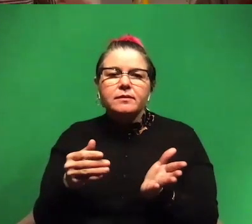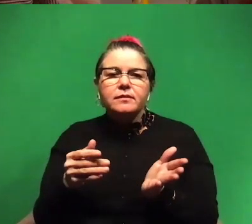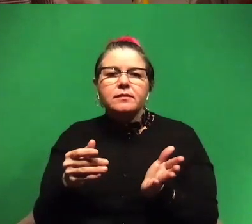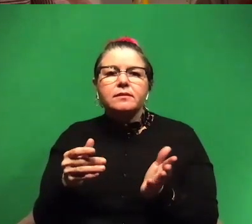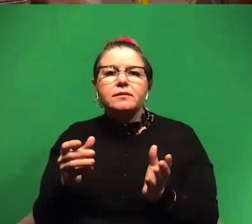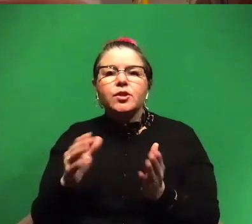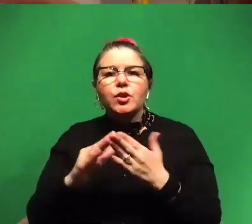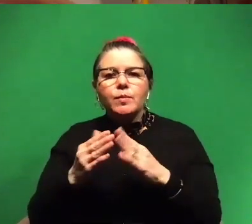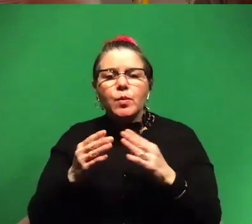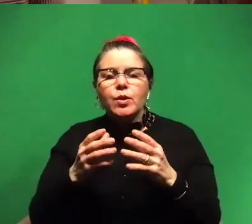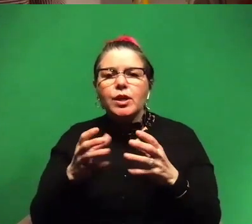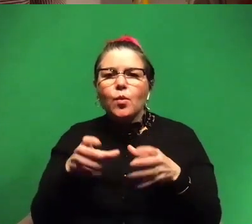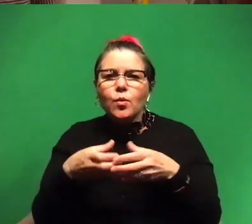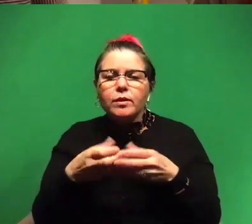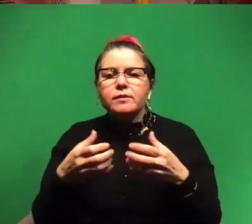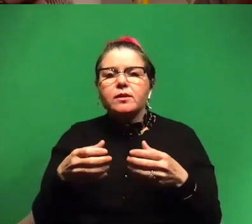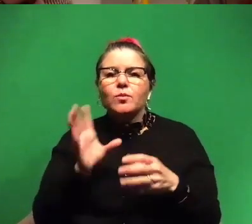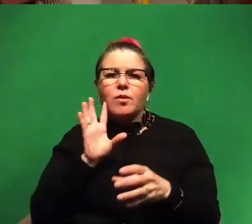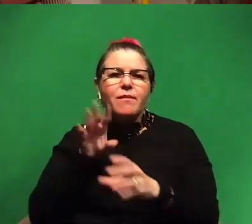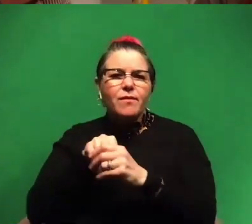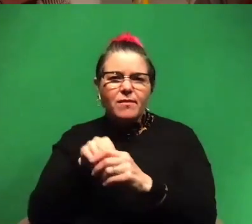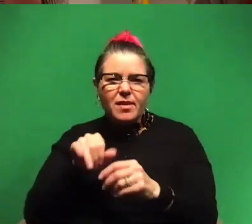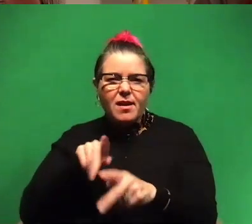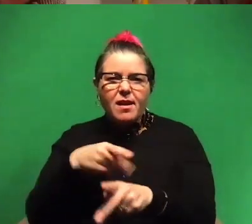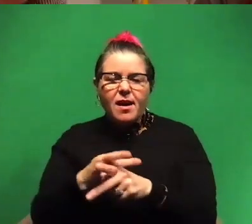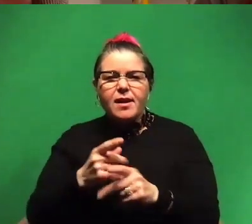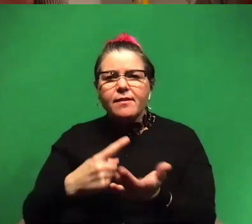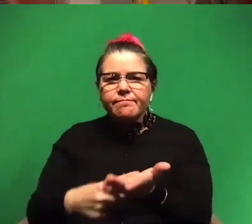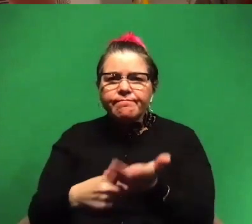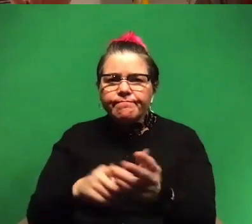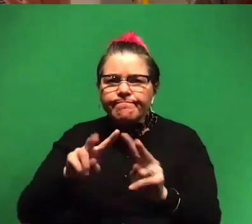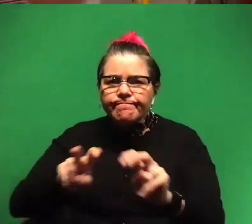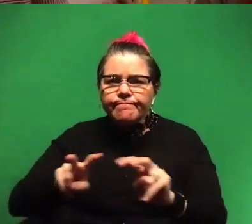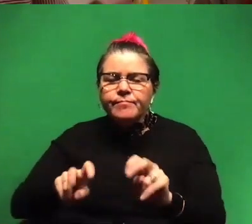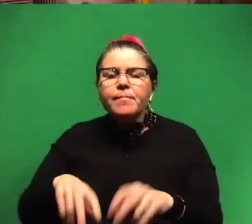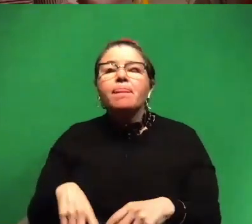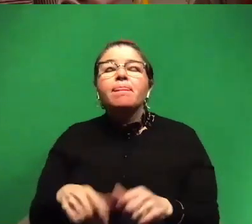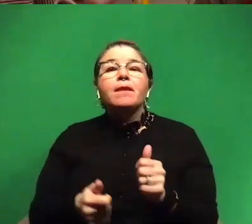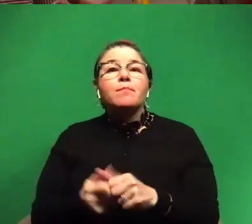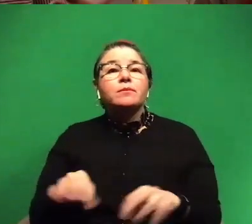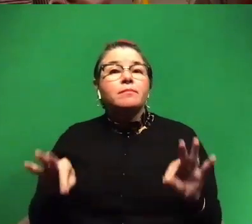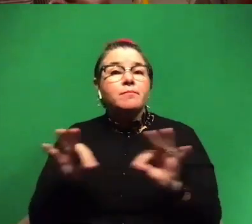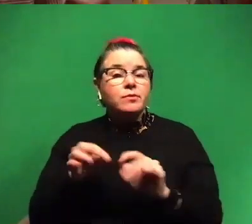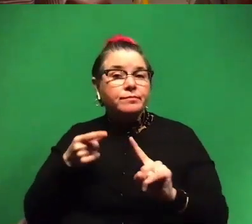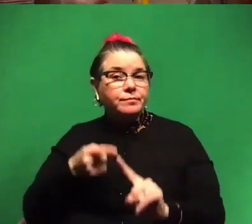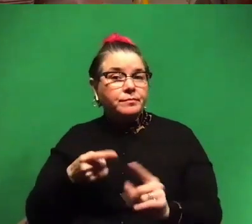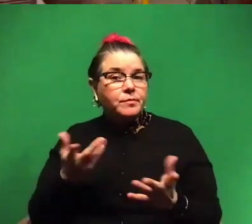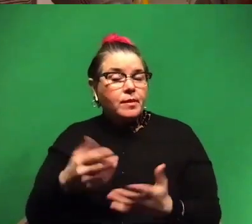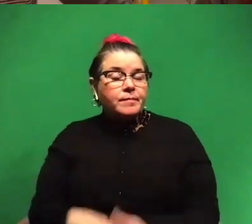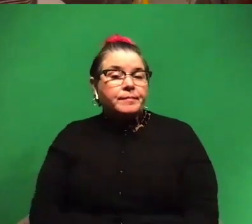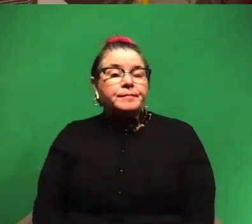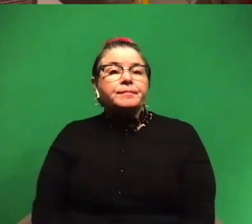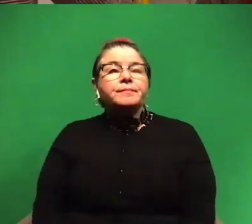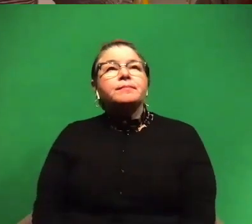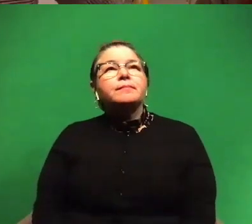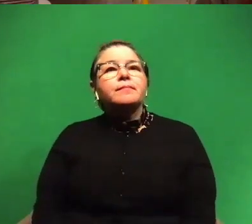community organizations that will be involved in these kinds of discussions. And I think the most important thing is that we think about